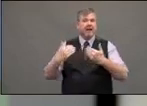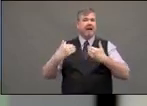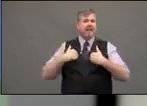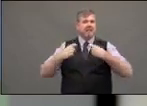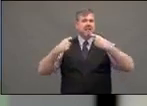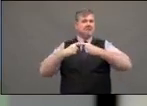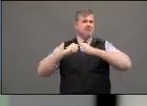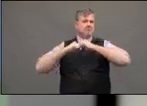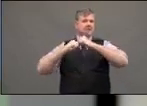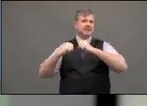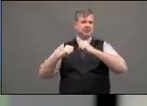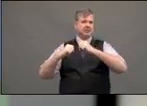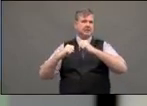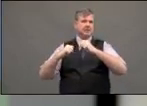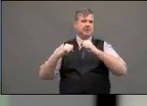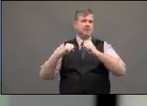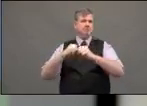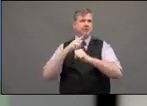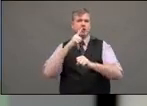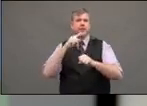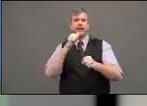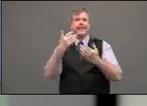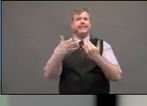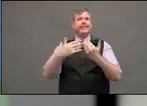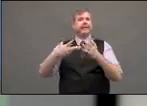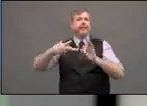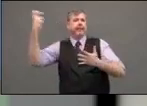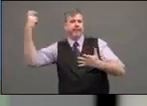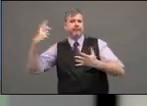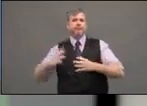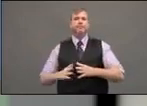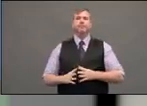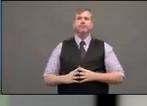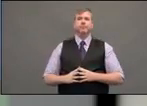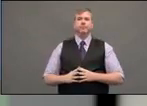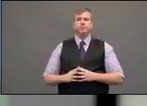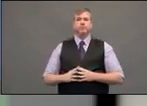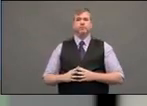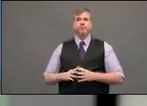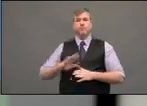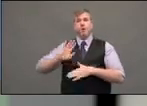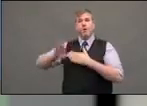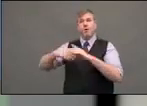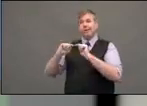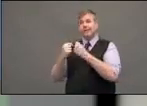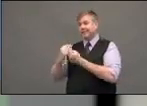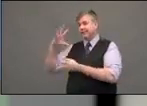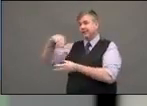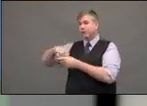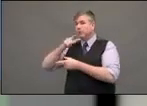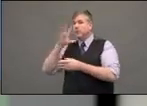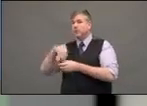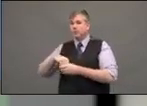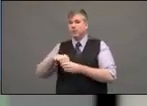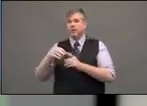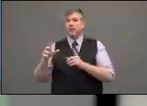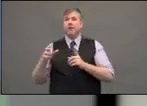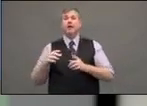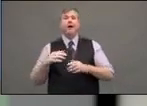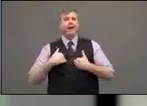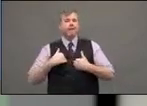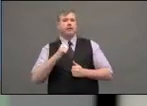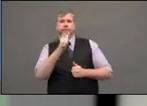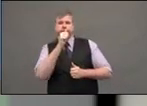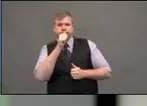protection. In addition, all volunteers and county workers will receive specific privacy training on how to follow privacy